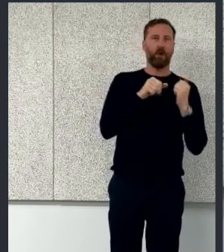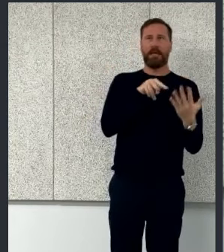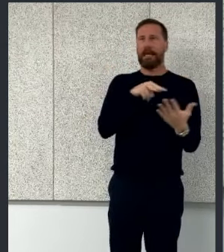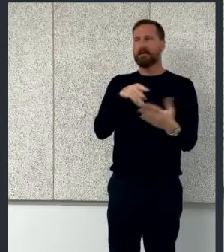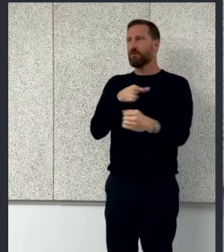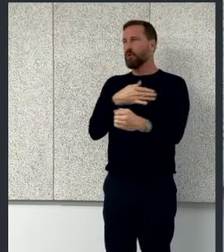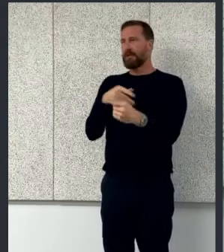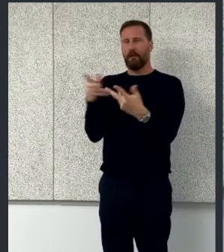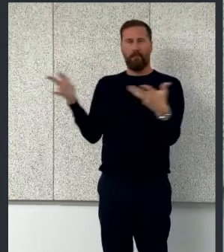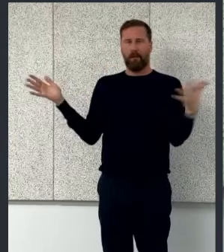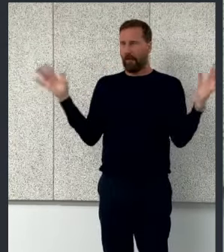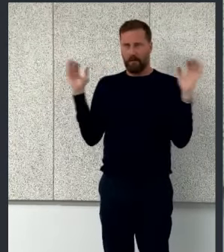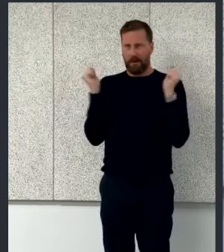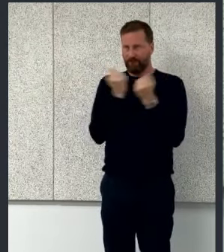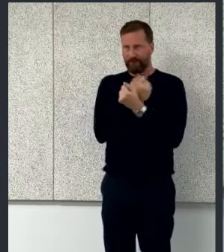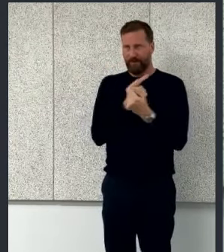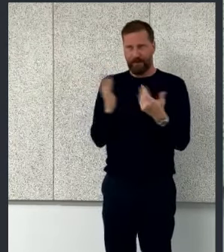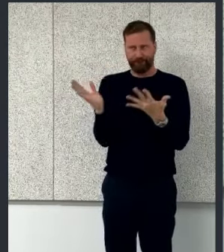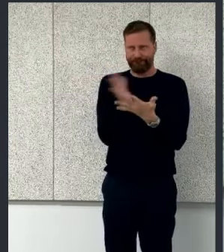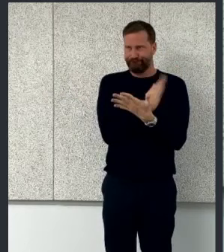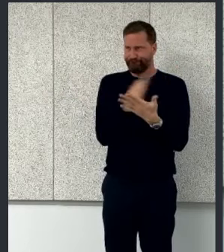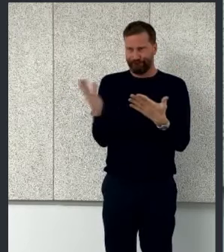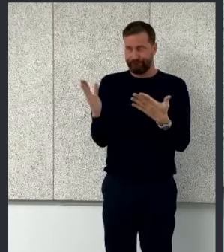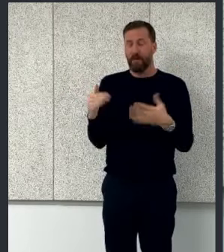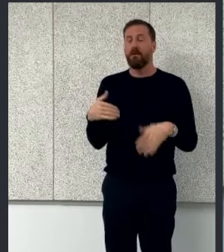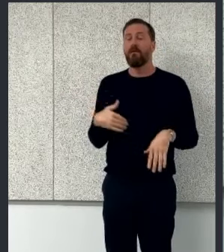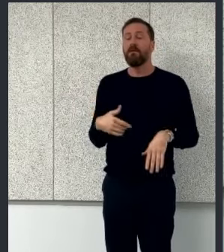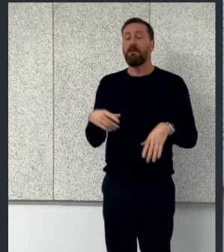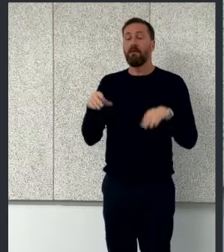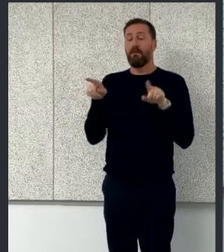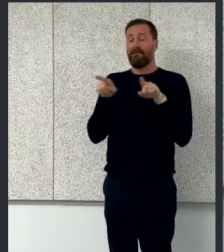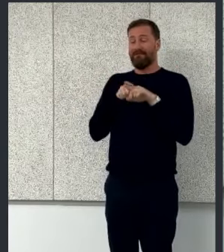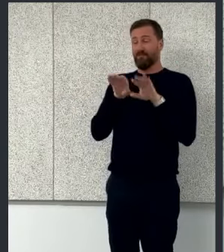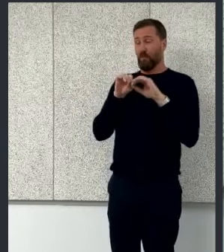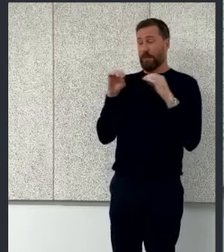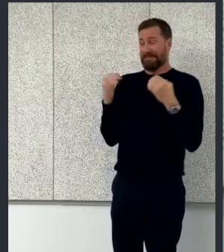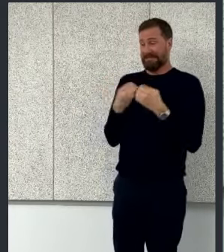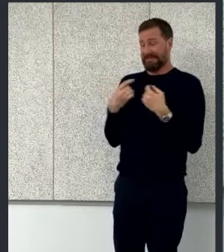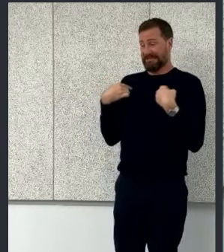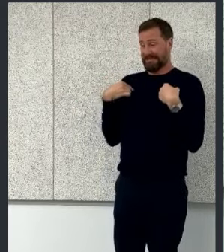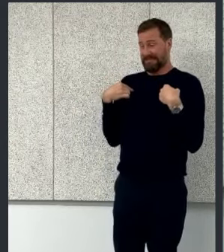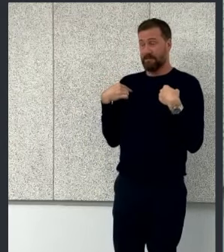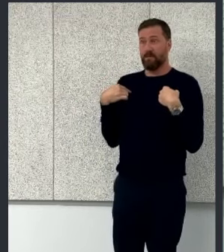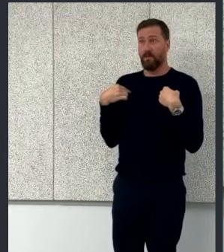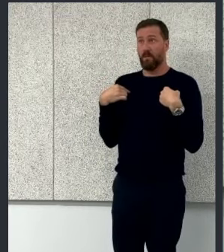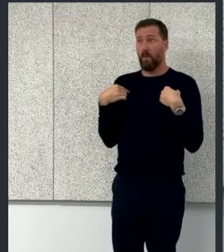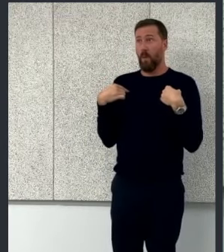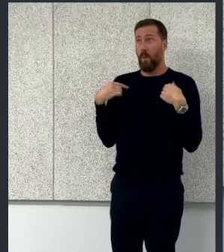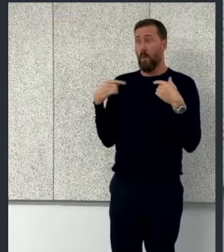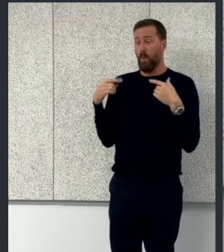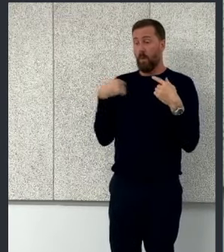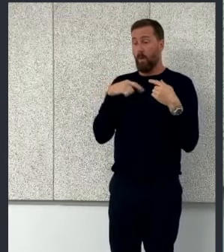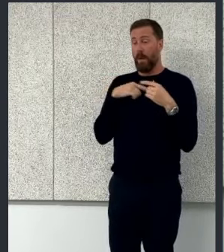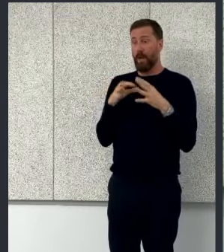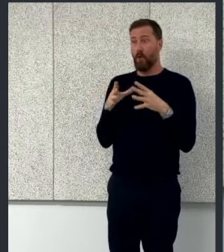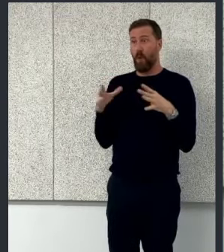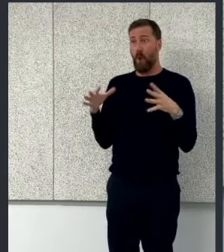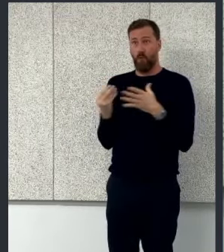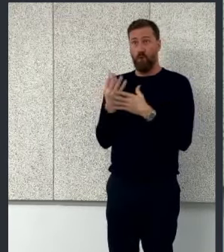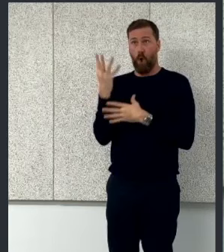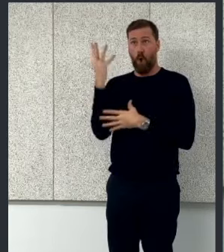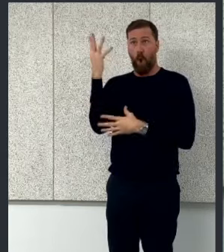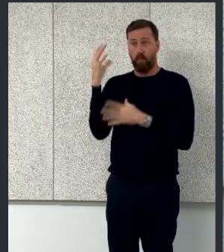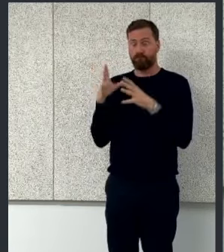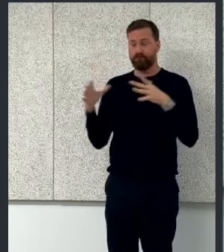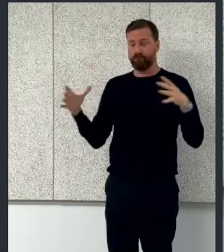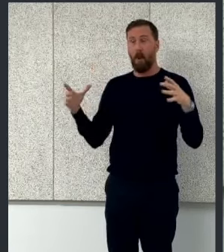between. And as organizations at scale, not all scales, but